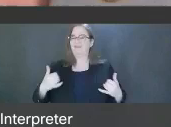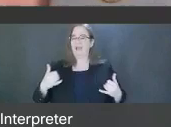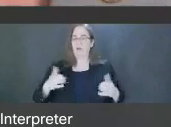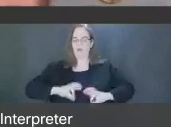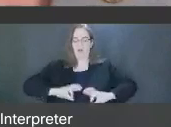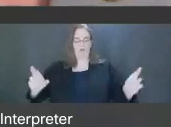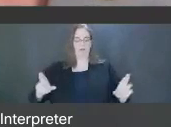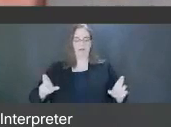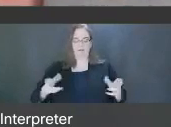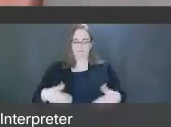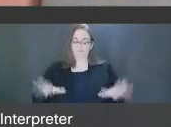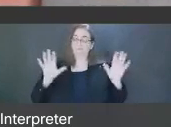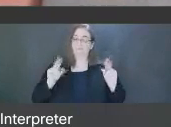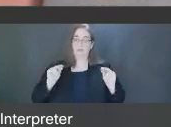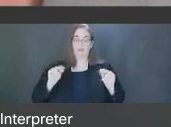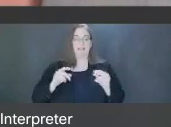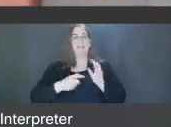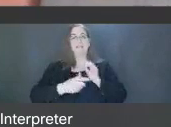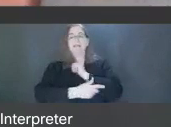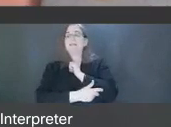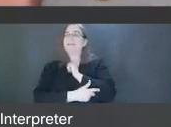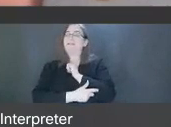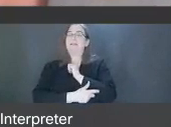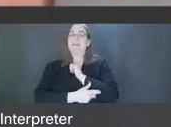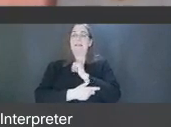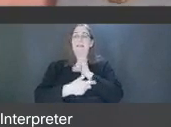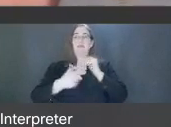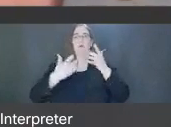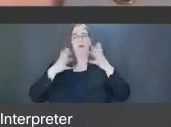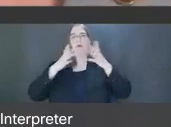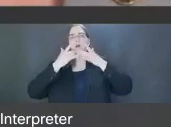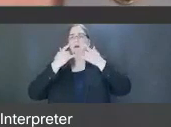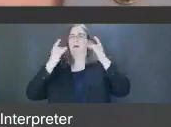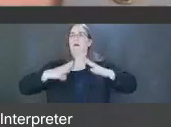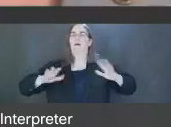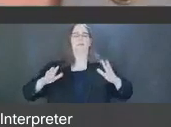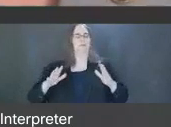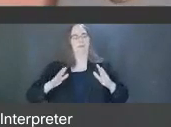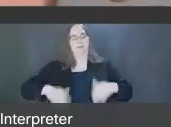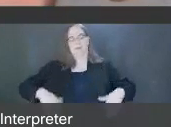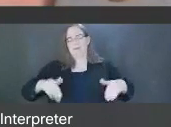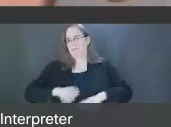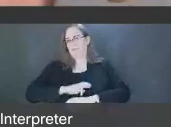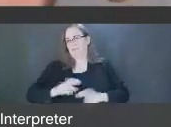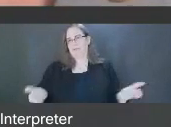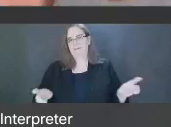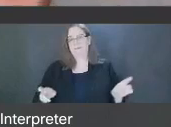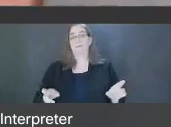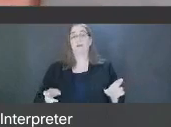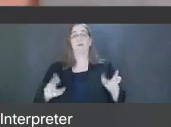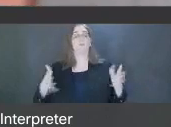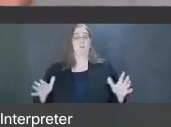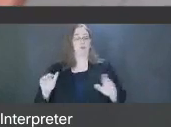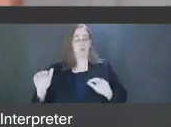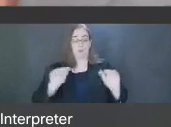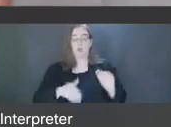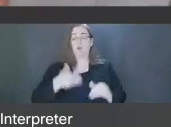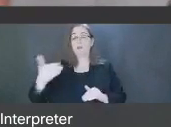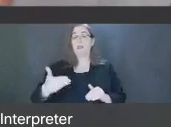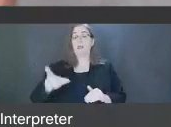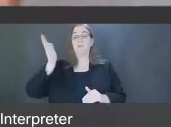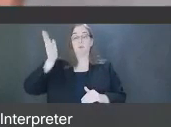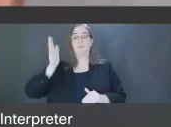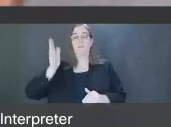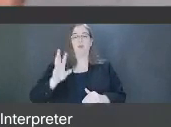As tempting as it is, we're just not there yet. And with that, I will remind you that our next virtual briefing